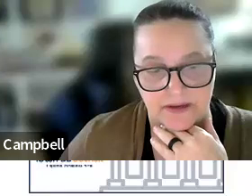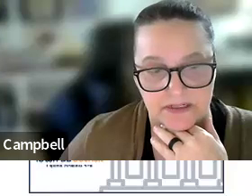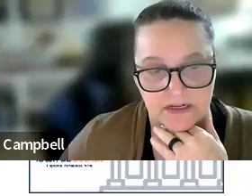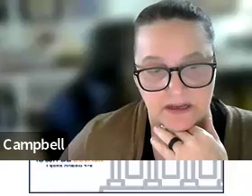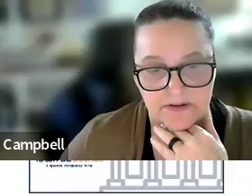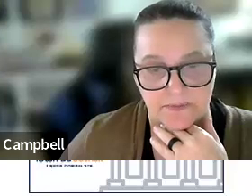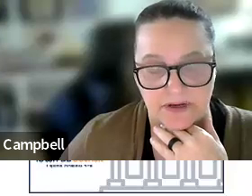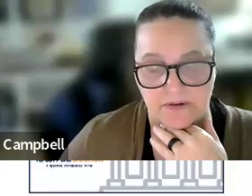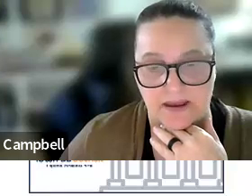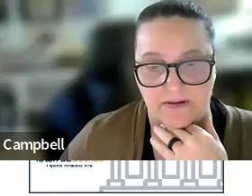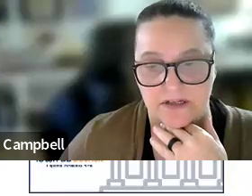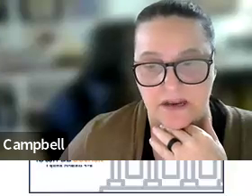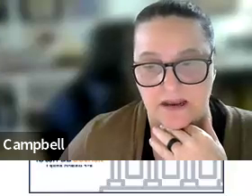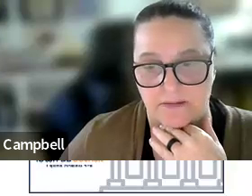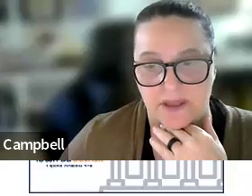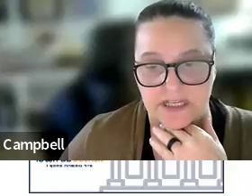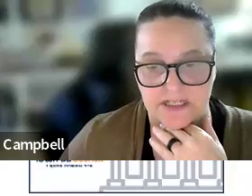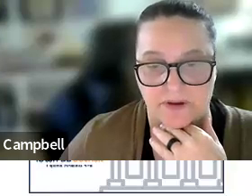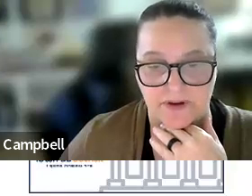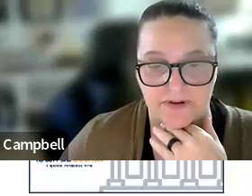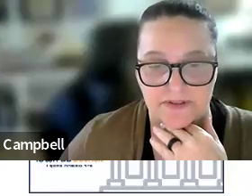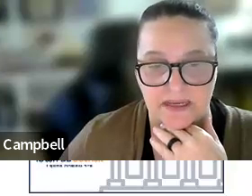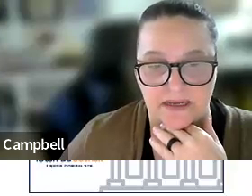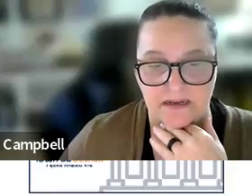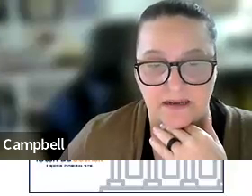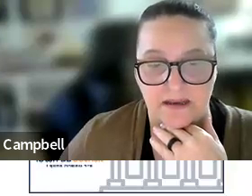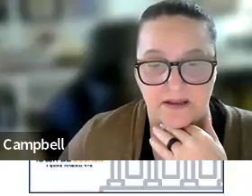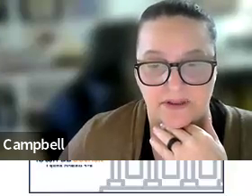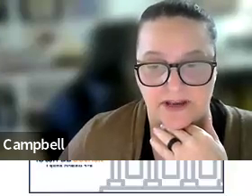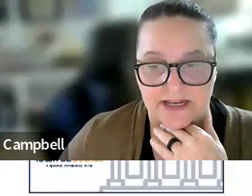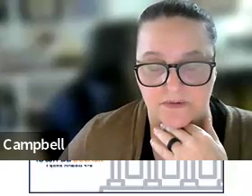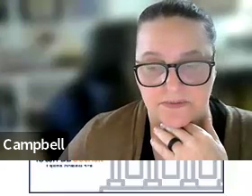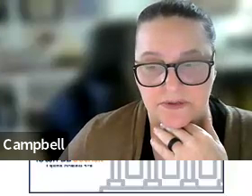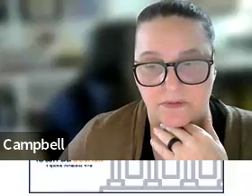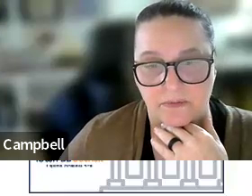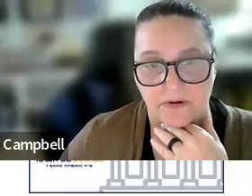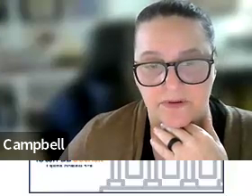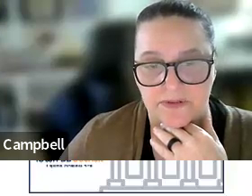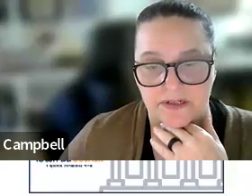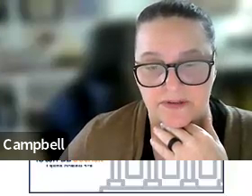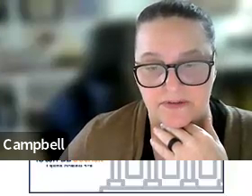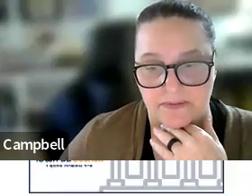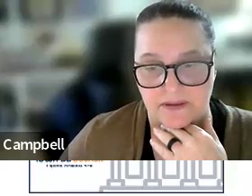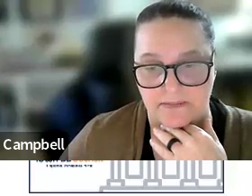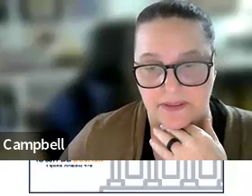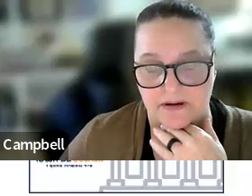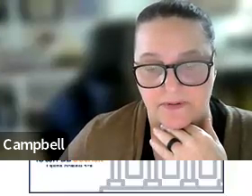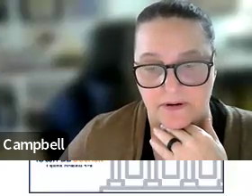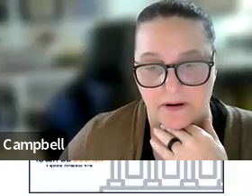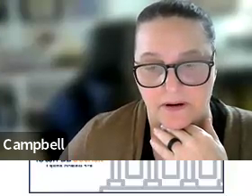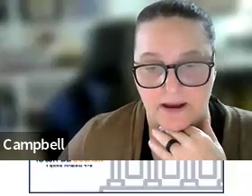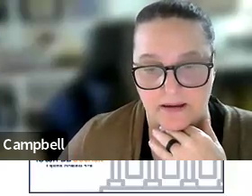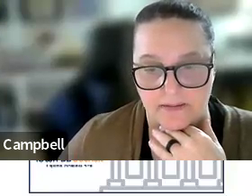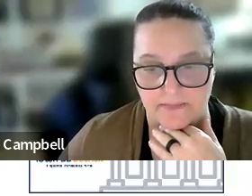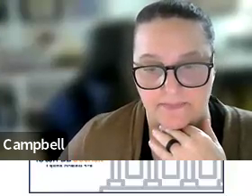and then $62,000 when you had at least 12 years in the classroom. So rewarding those teachers that have been there